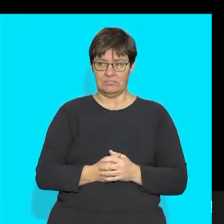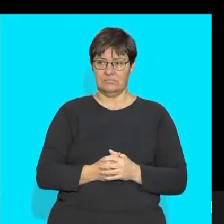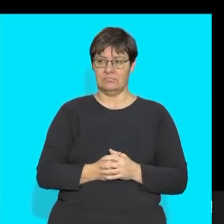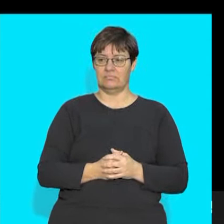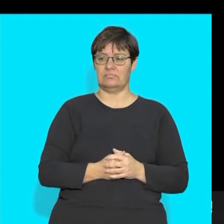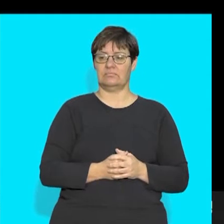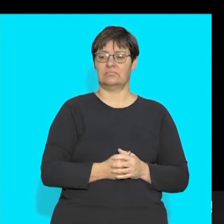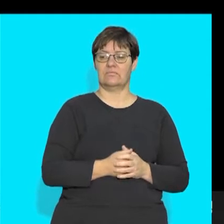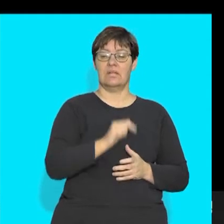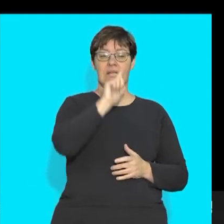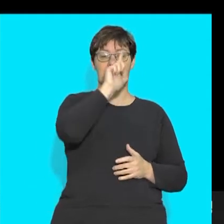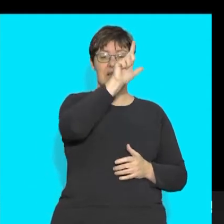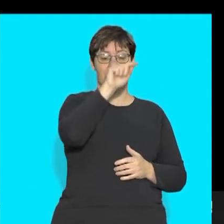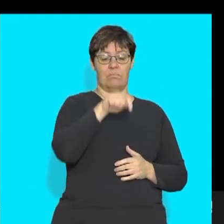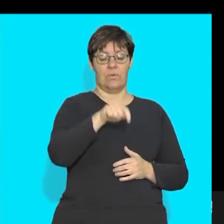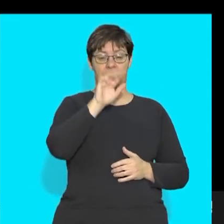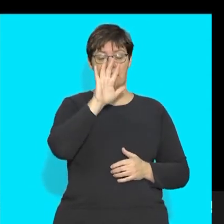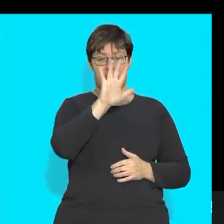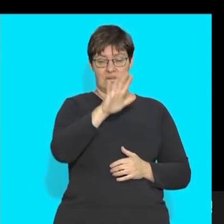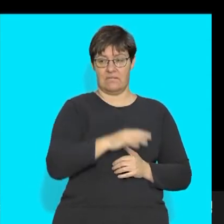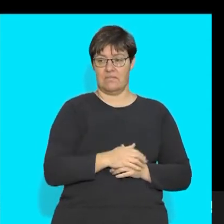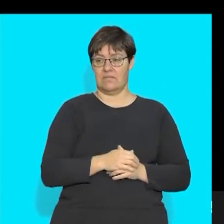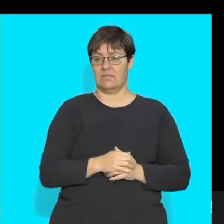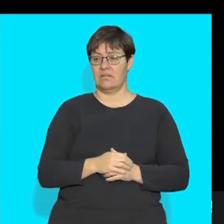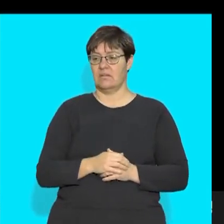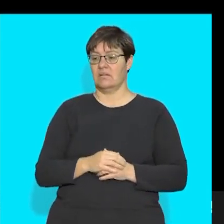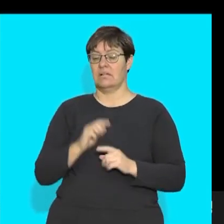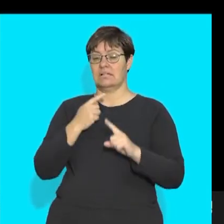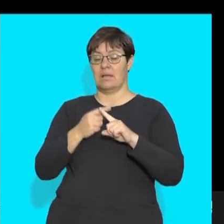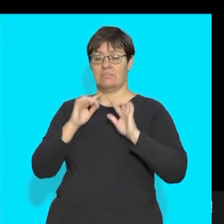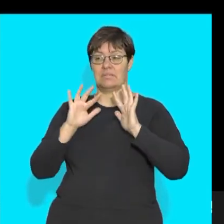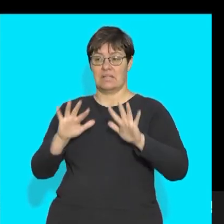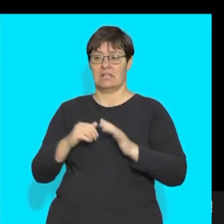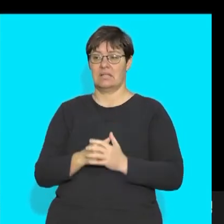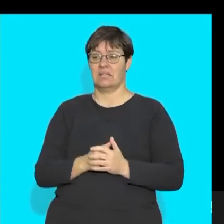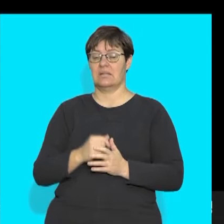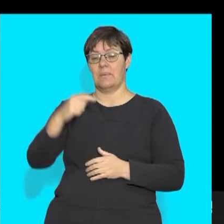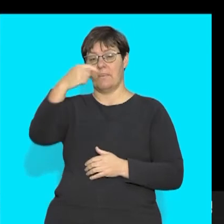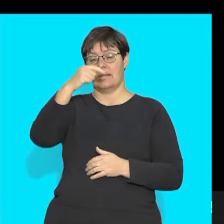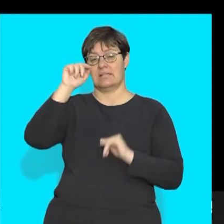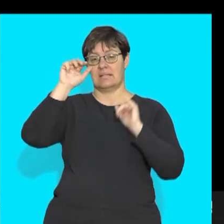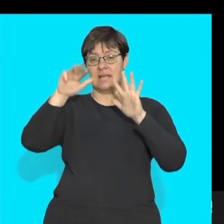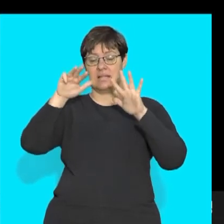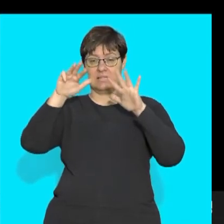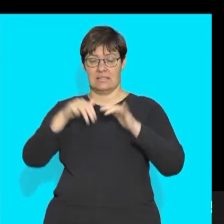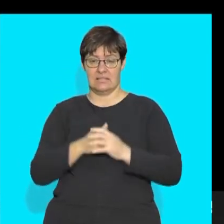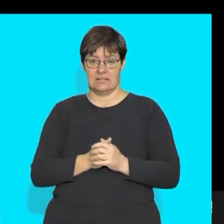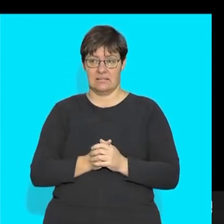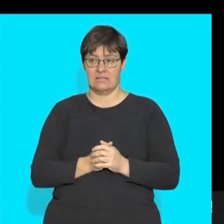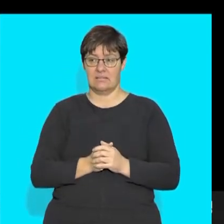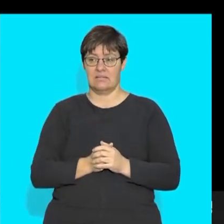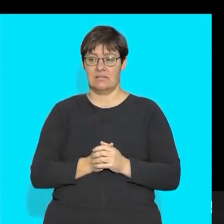go 7.5 times 10 to the minus